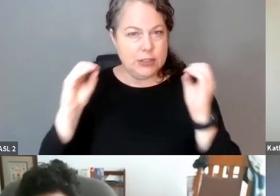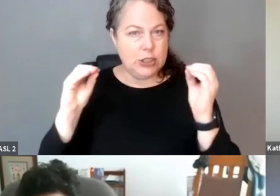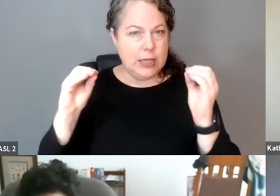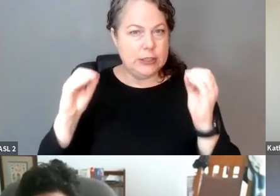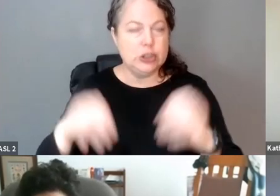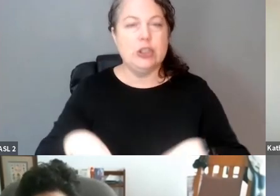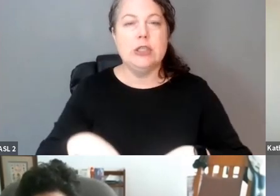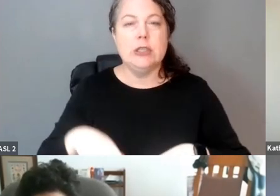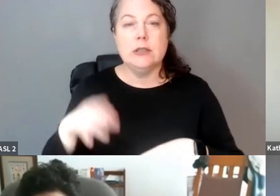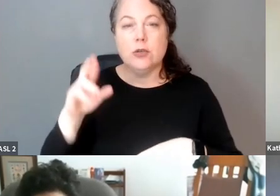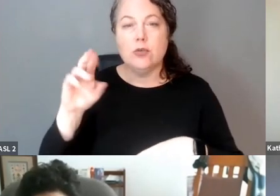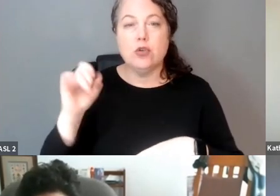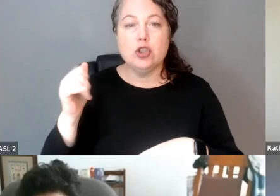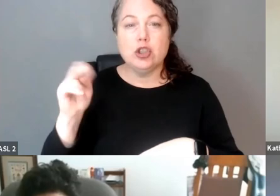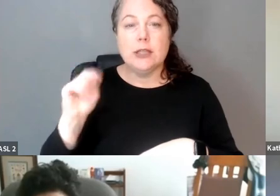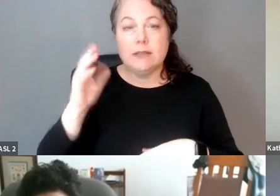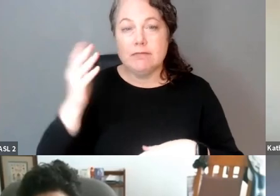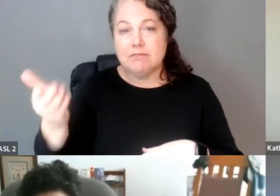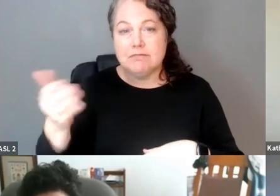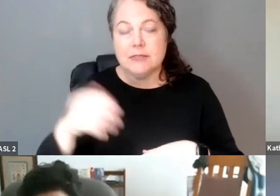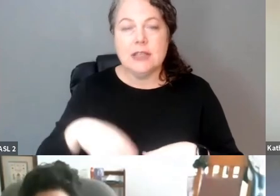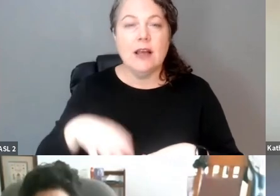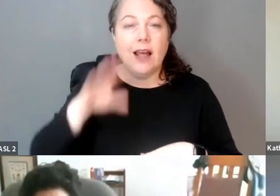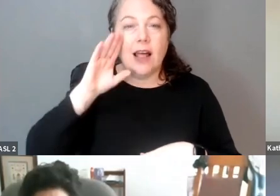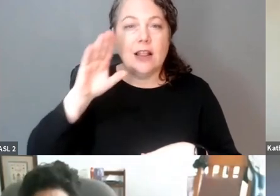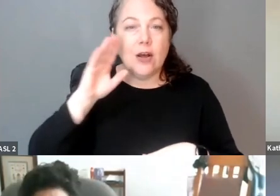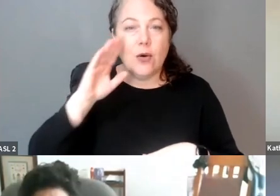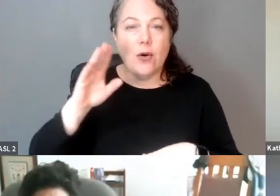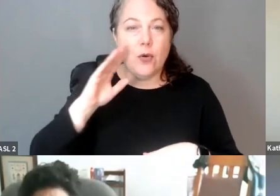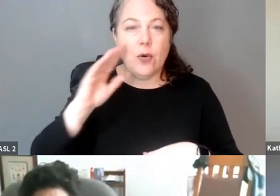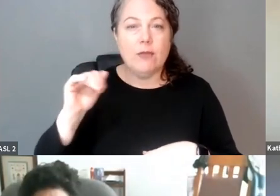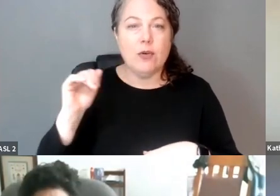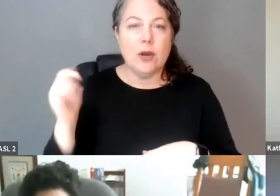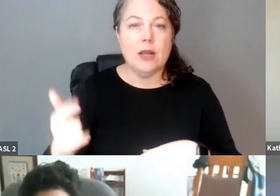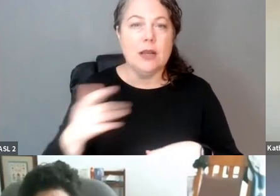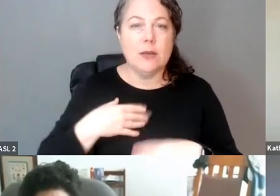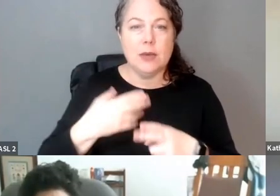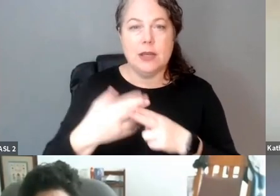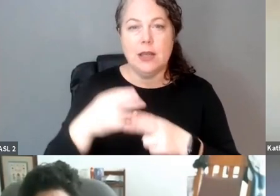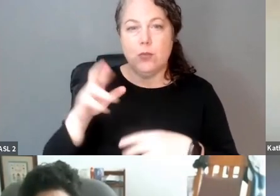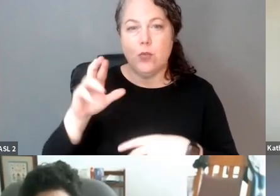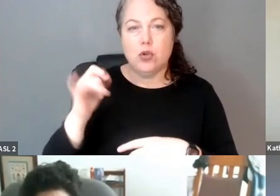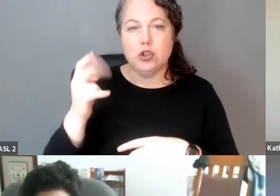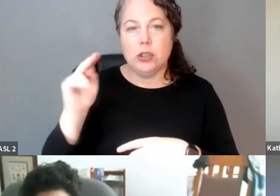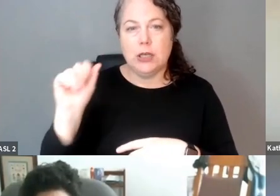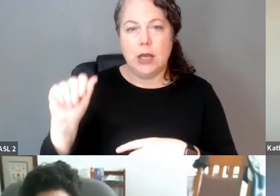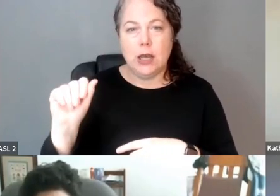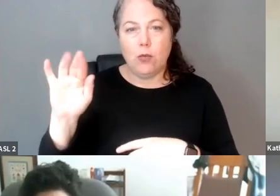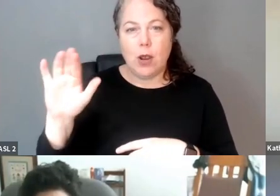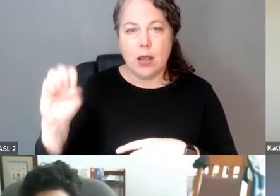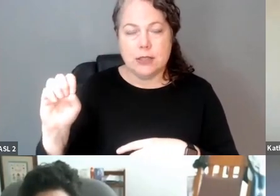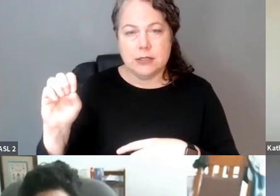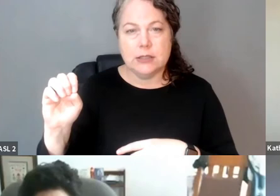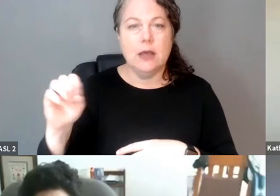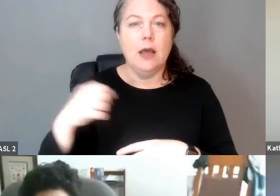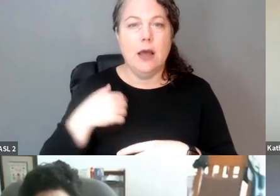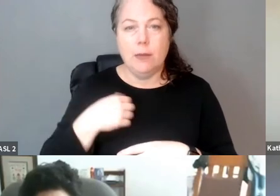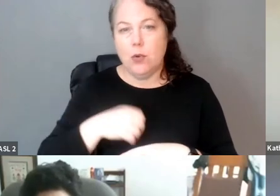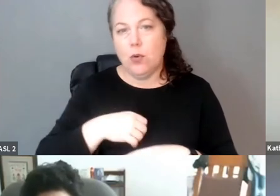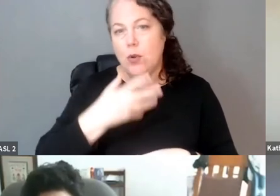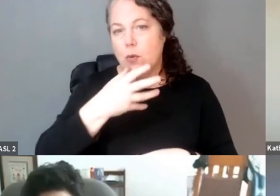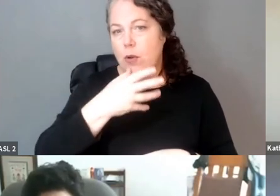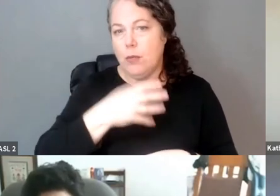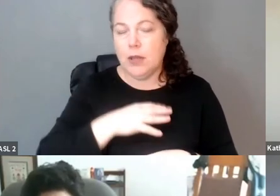Regina, do you want to say hello? everyone. My name is Regina Rice, and I am a white woman